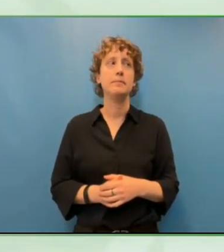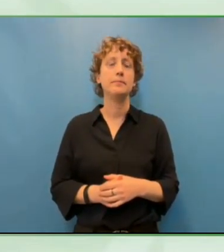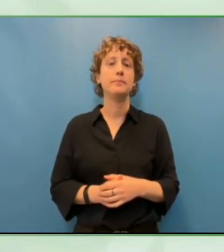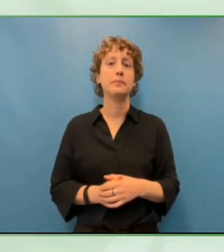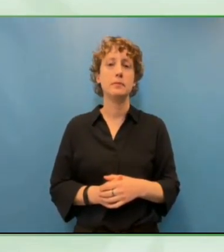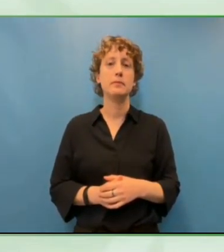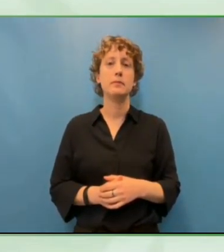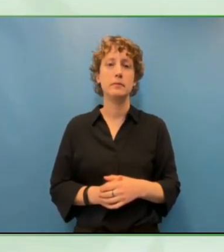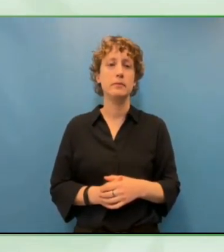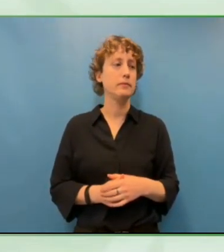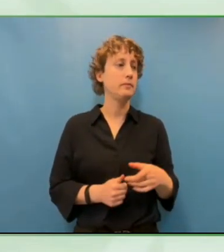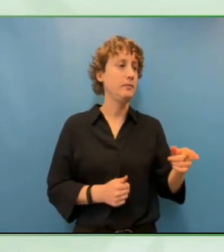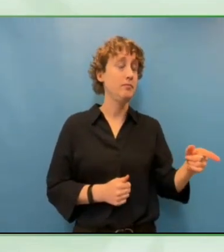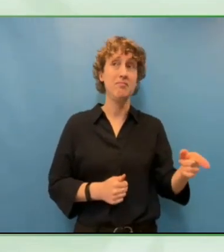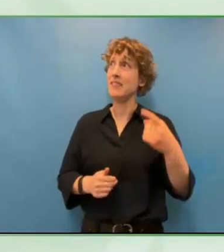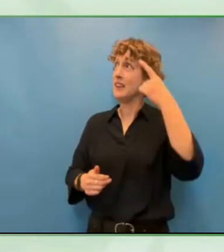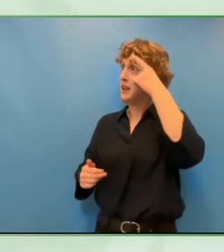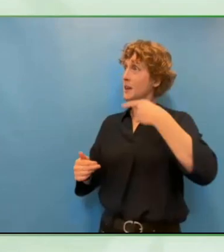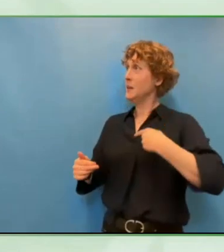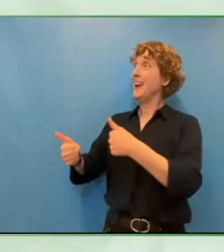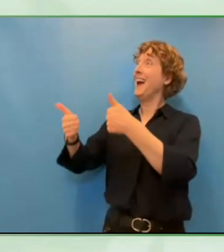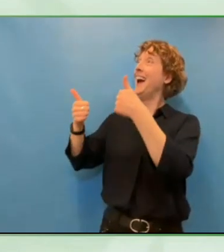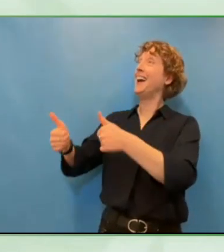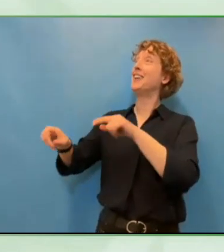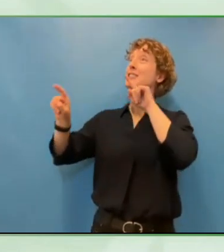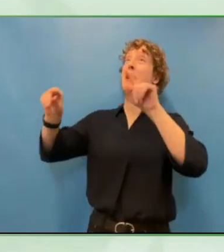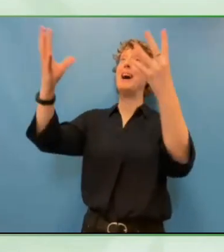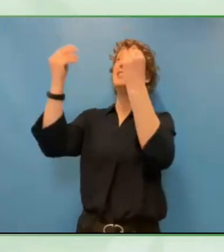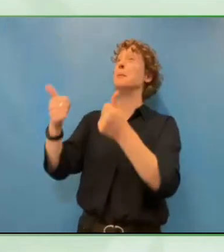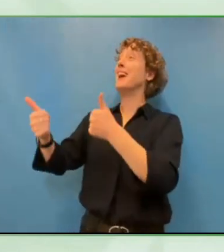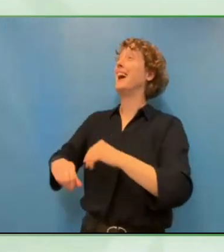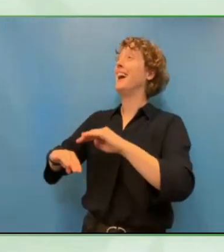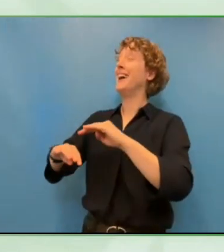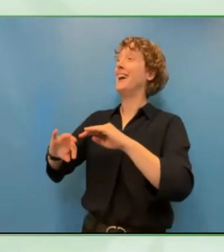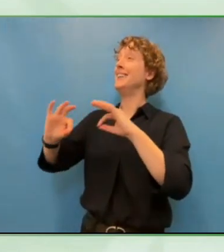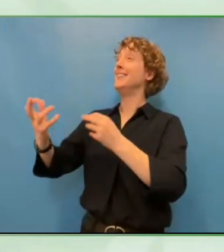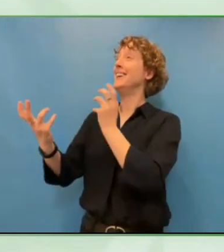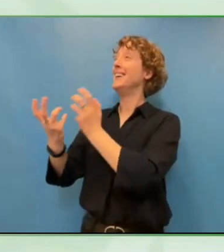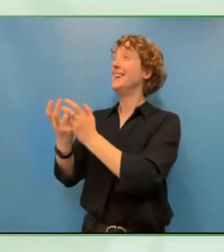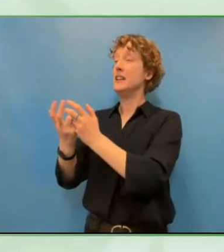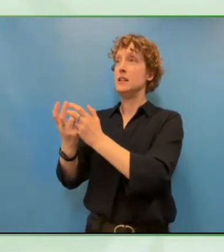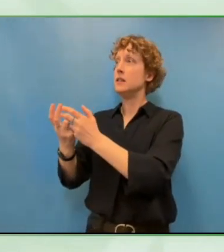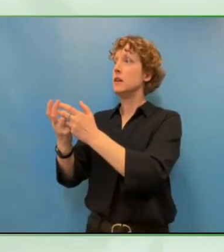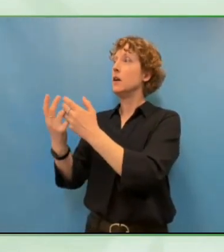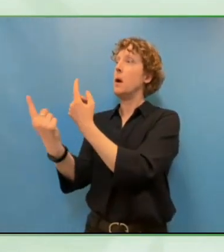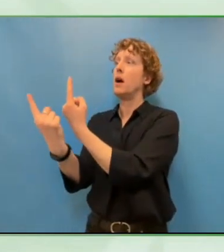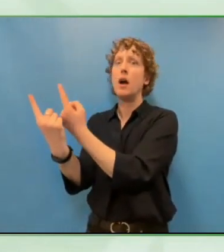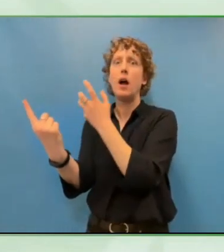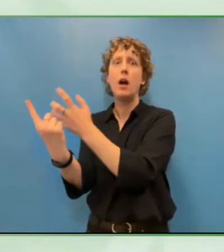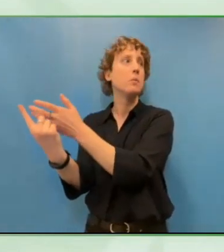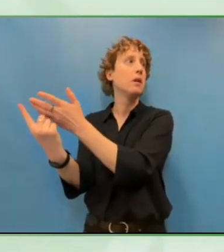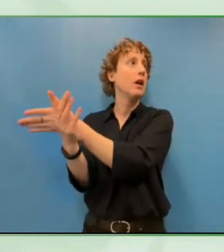fictional response to an emergency, and it's never designed for the actual users. And